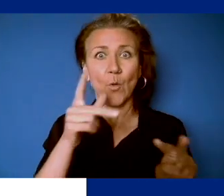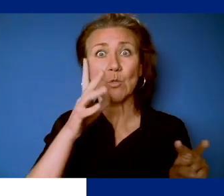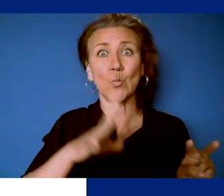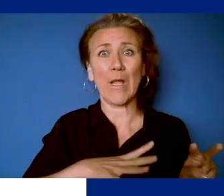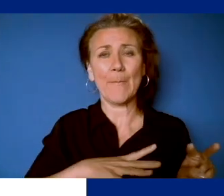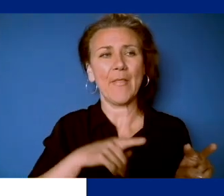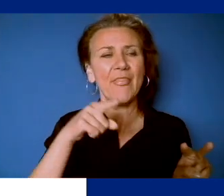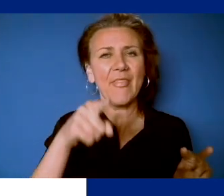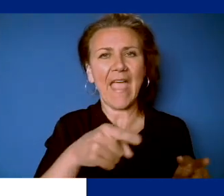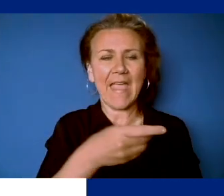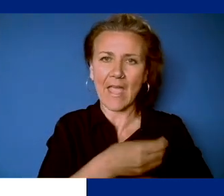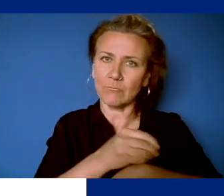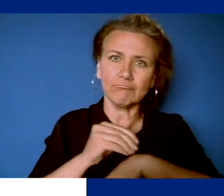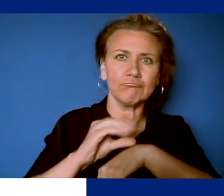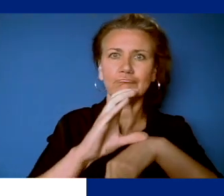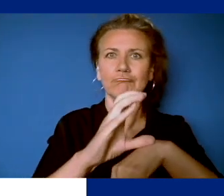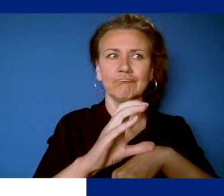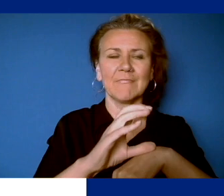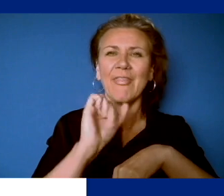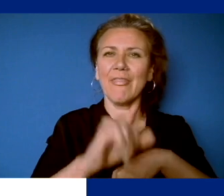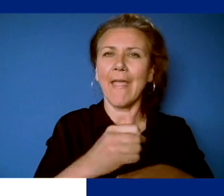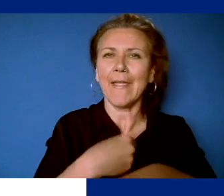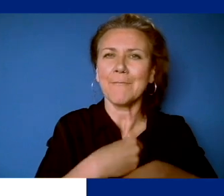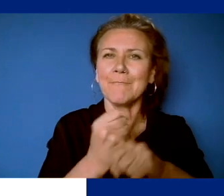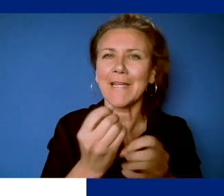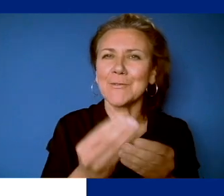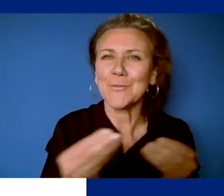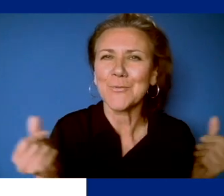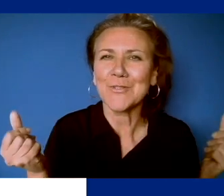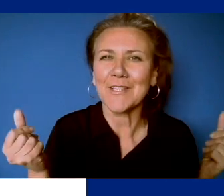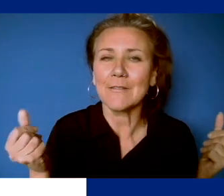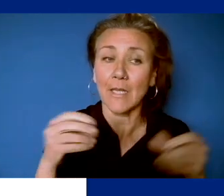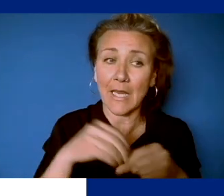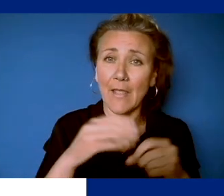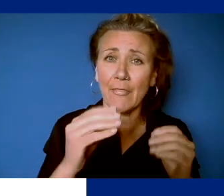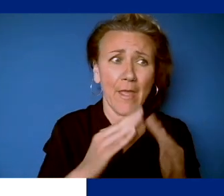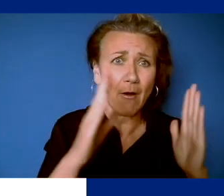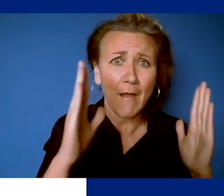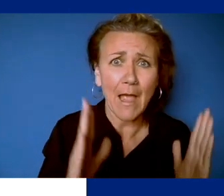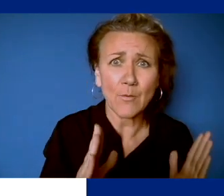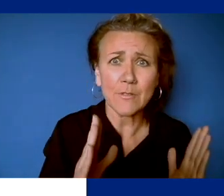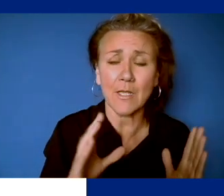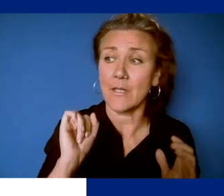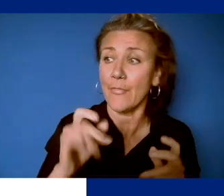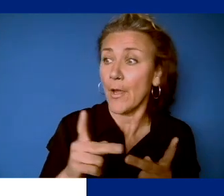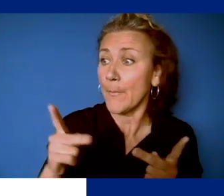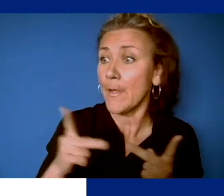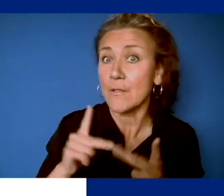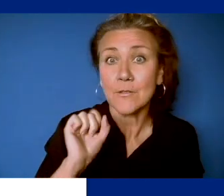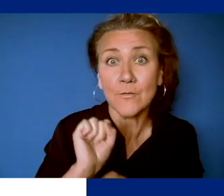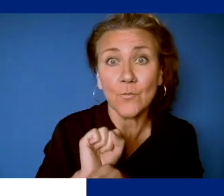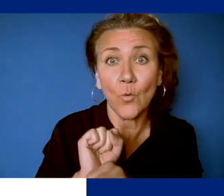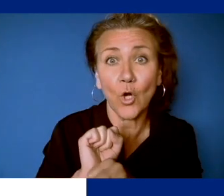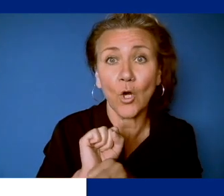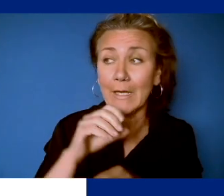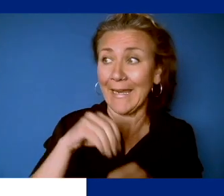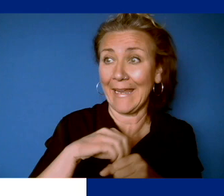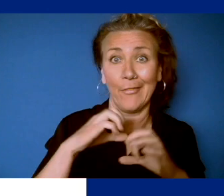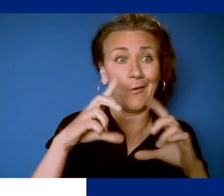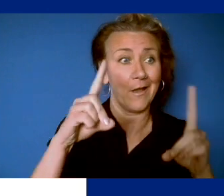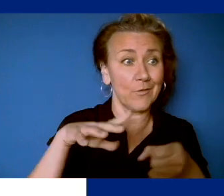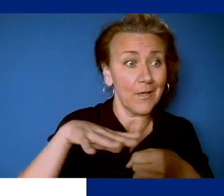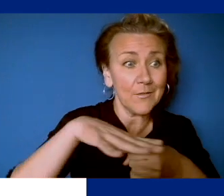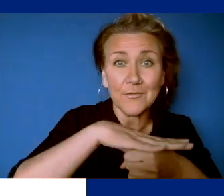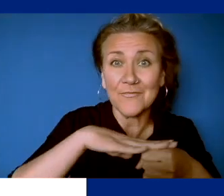of solutions, as hubs in their communities, in their families, in their places of work, in